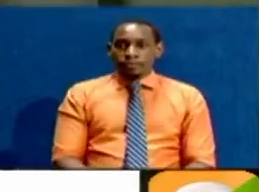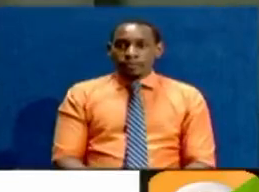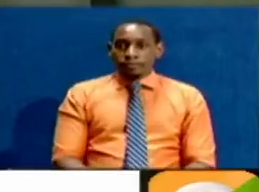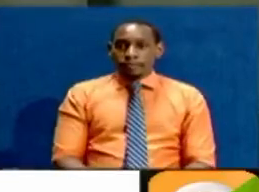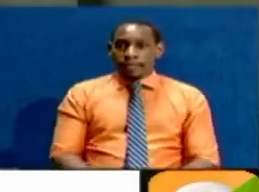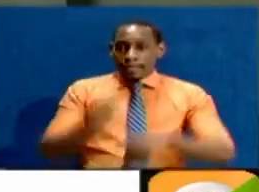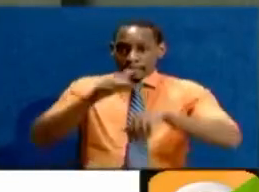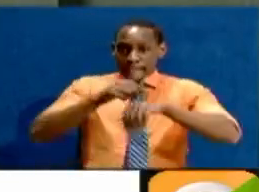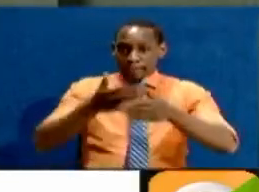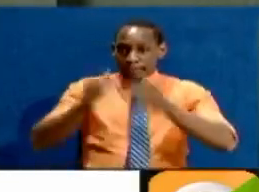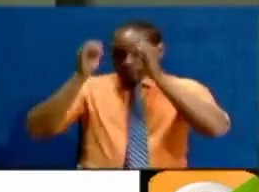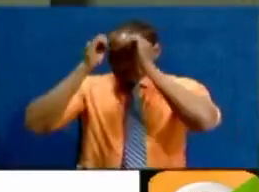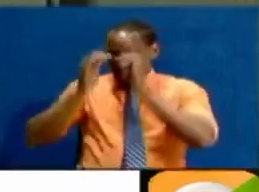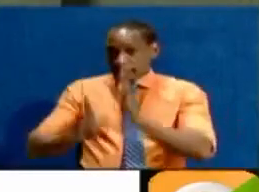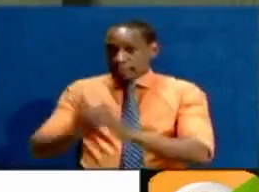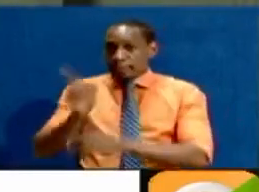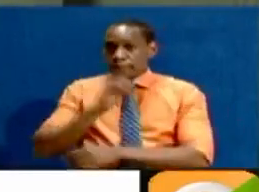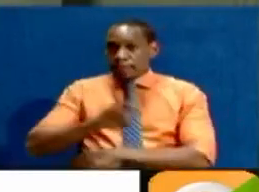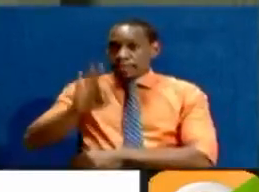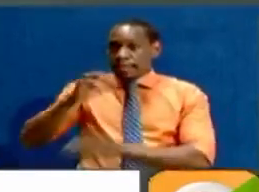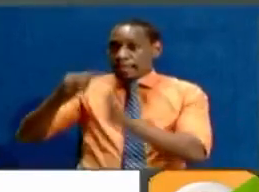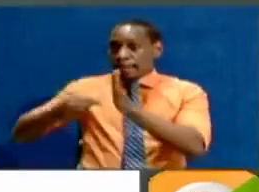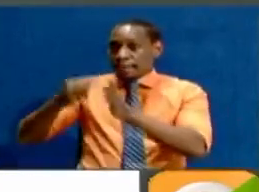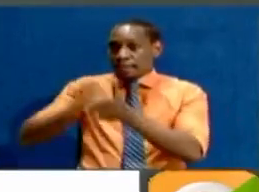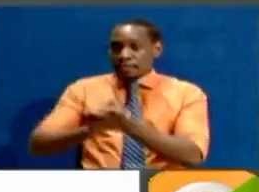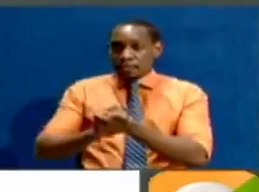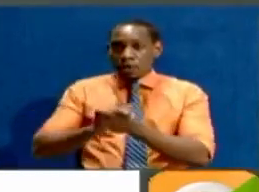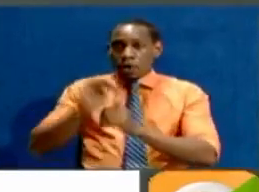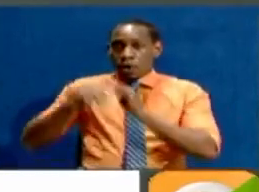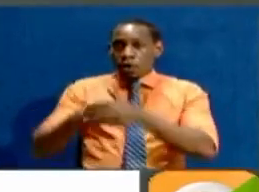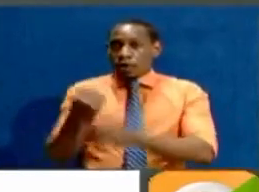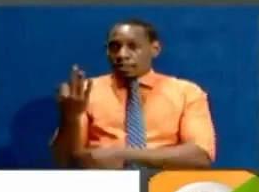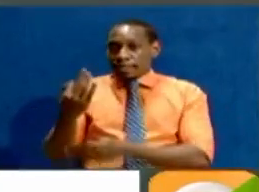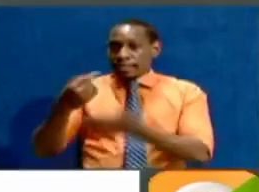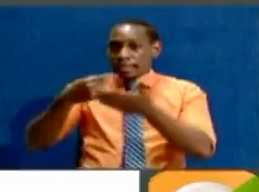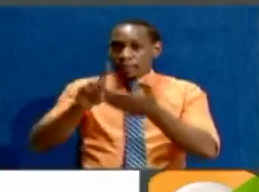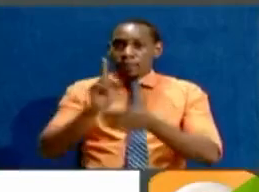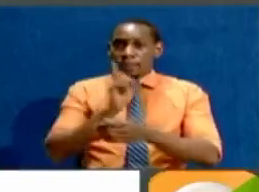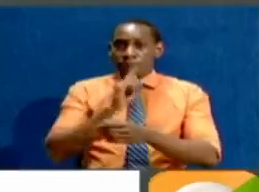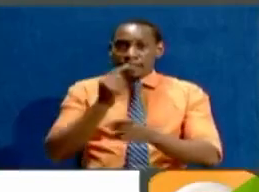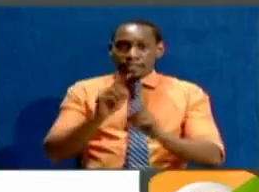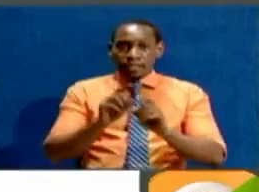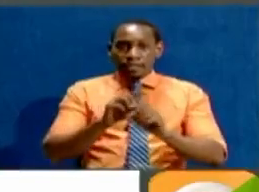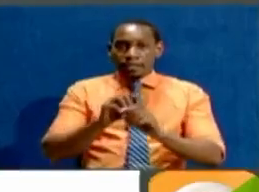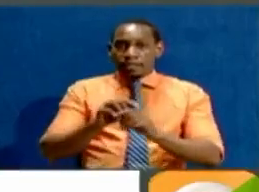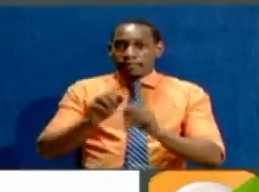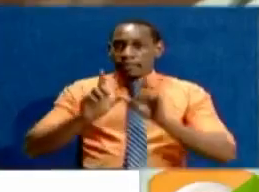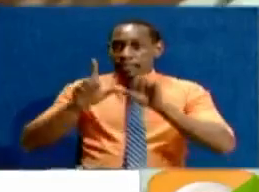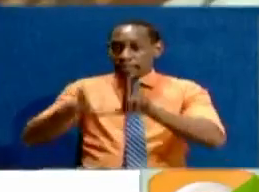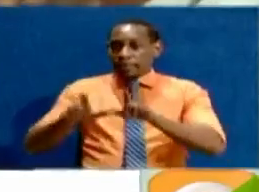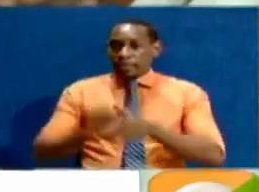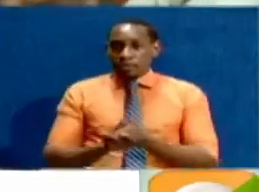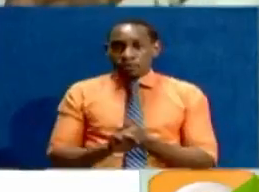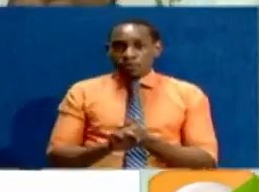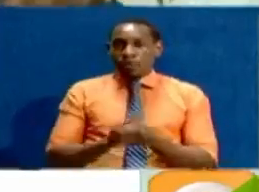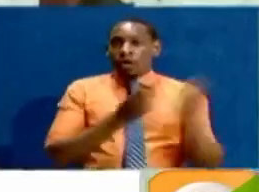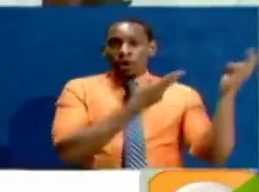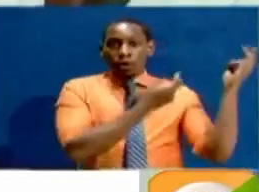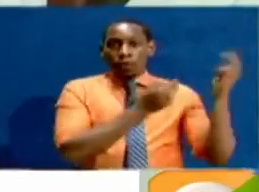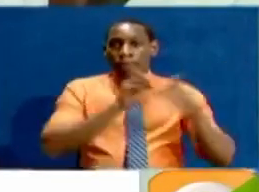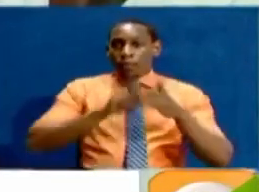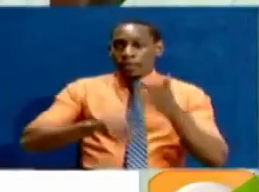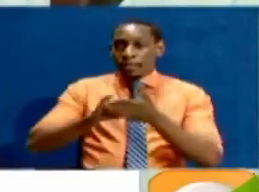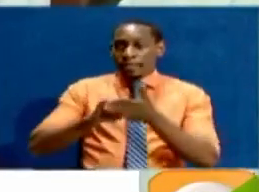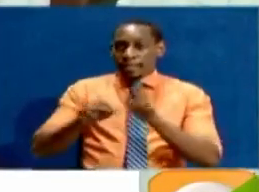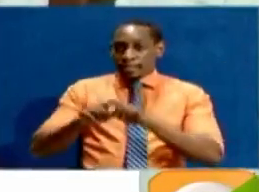So far, the students have developed 3 ventilators, all of which have passed the first stages of certification. Their hope is